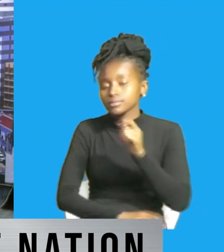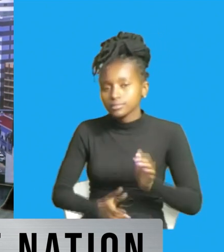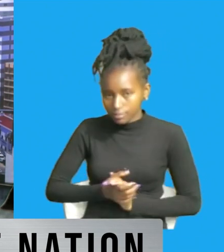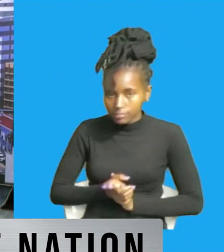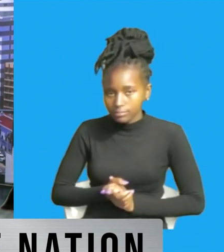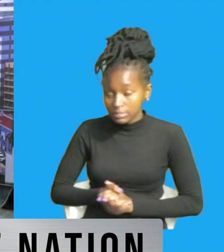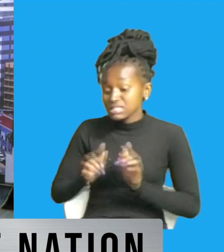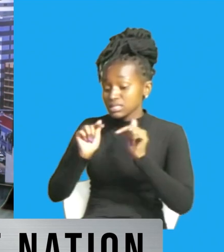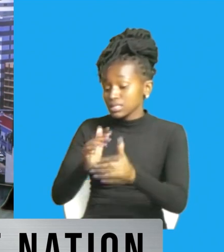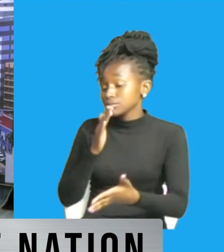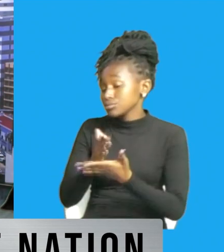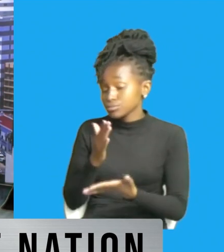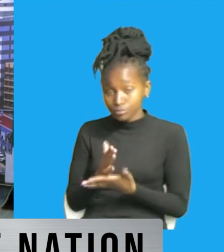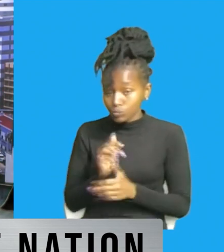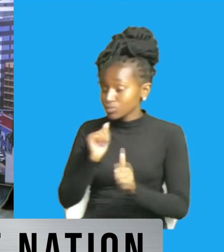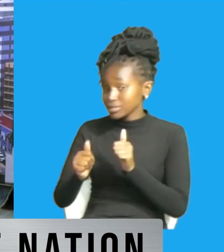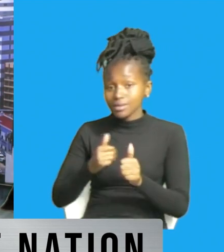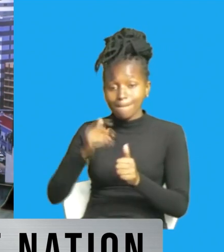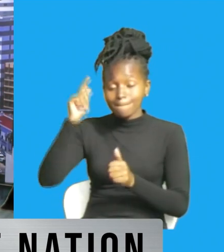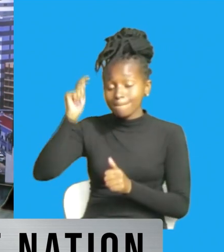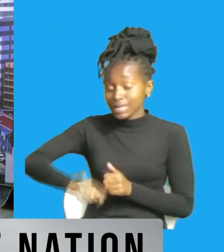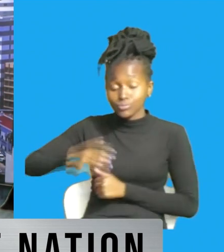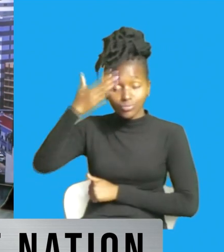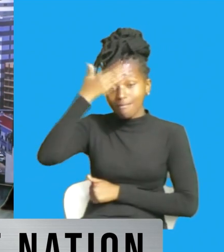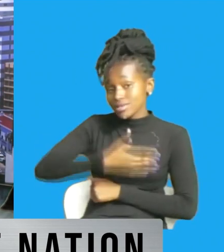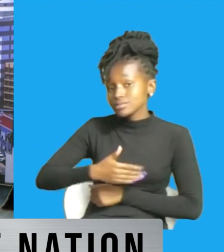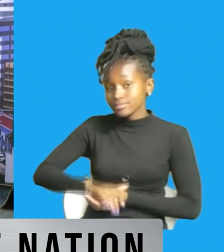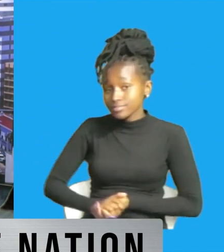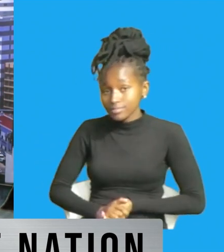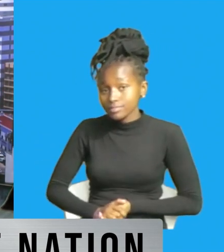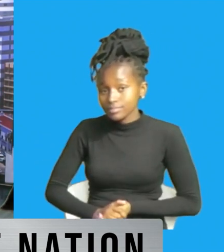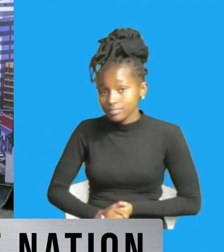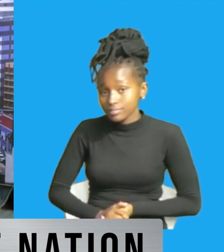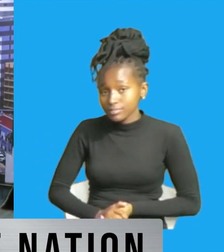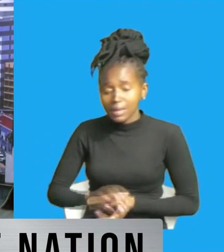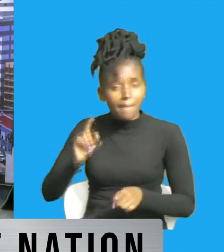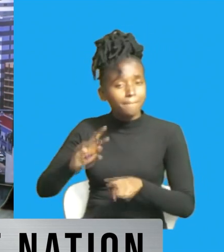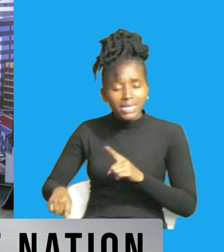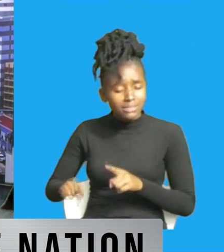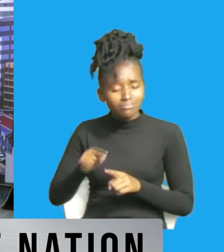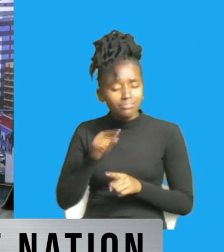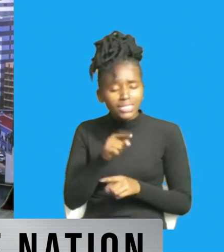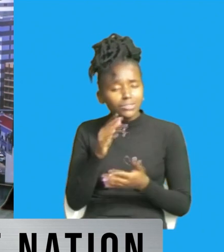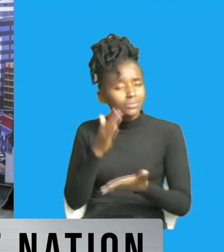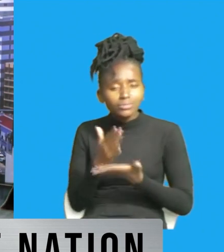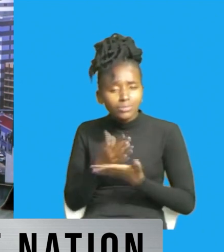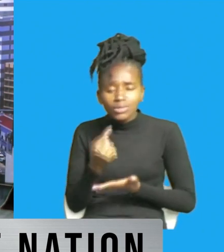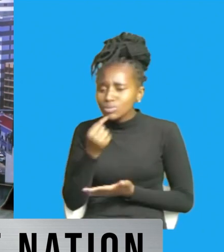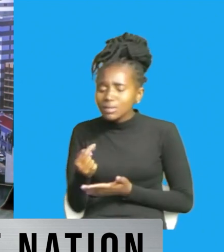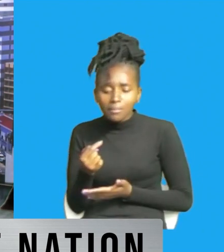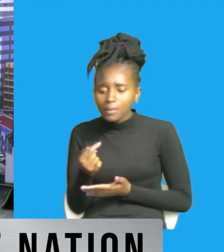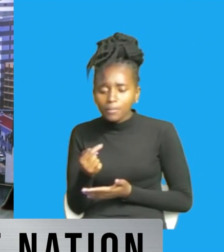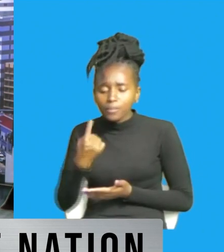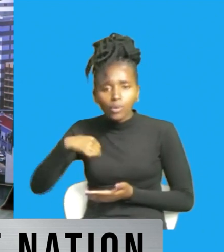a reality that we have to face, that we have those as leaders who have people. Is it really realistic to say we are going to come out